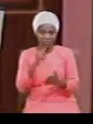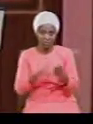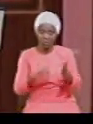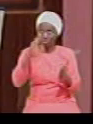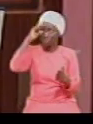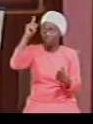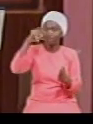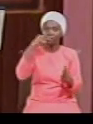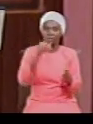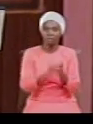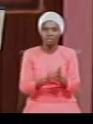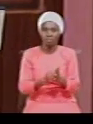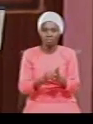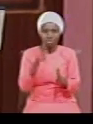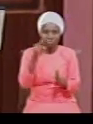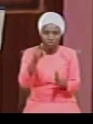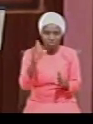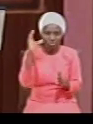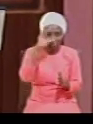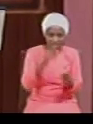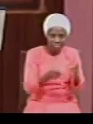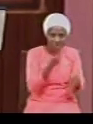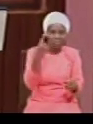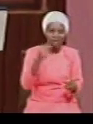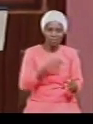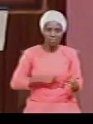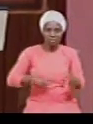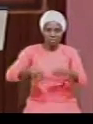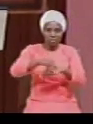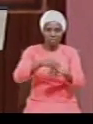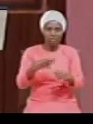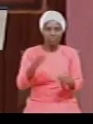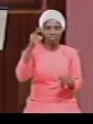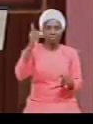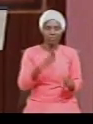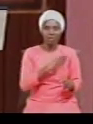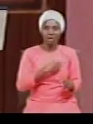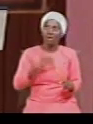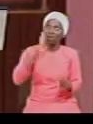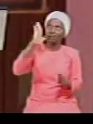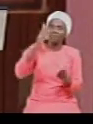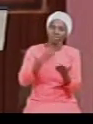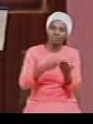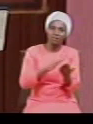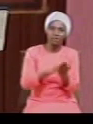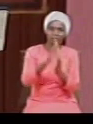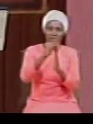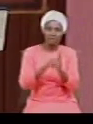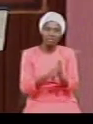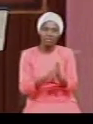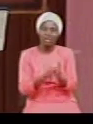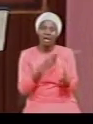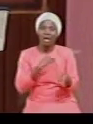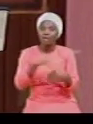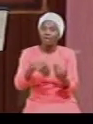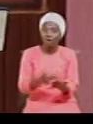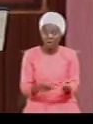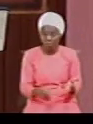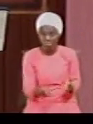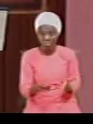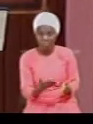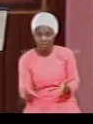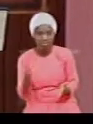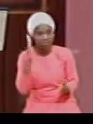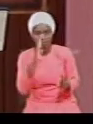but seek ye first the kingdom of God and his righteousness, and all these